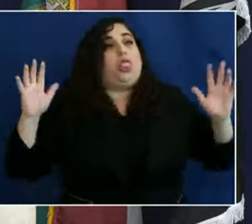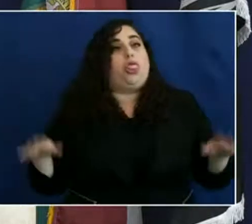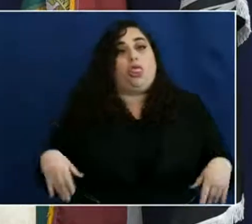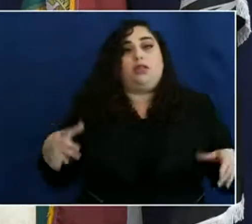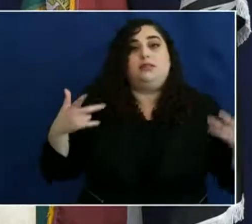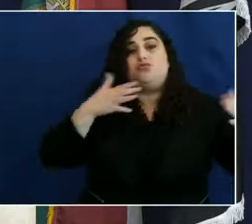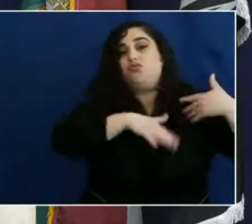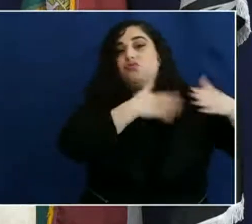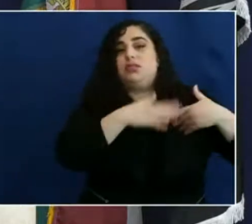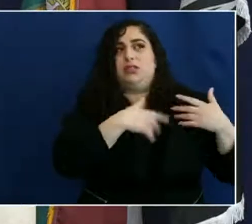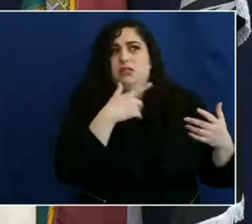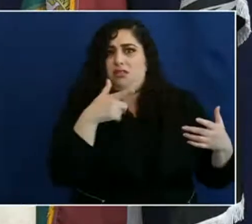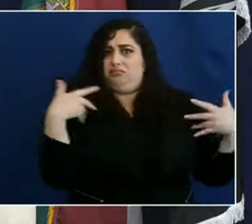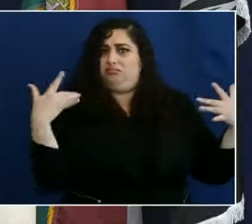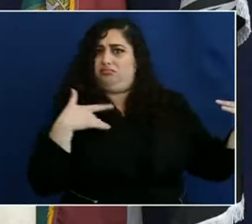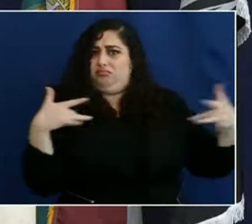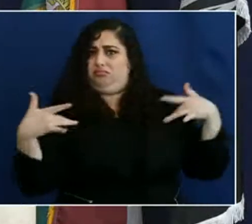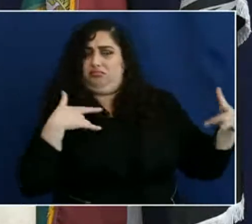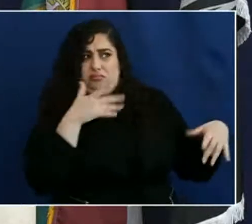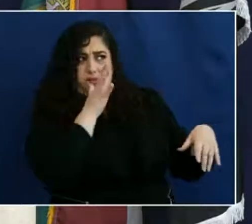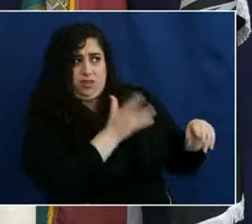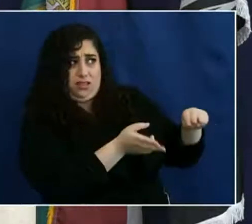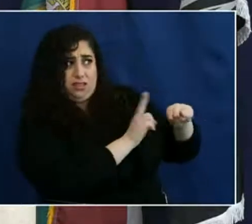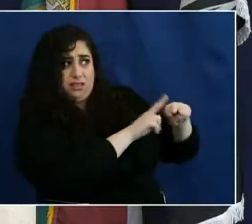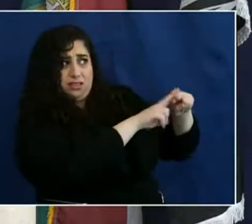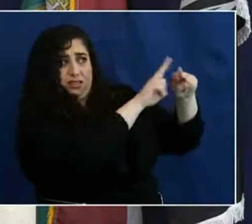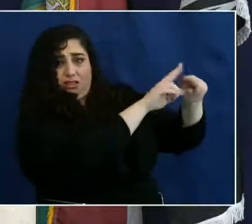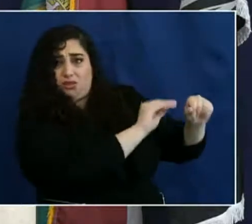you know, concern that this might,